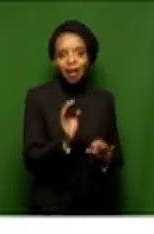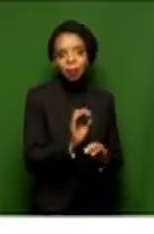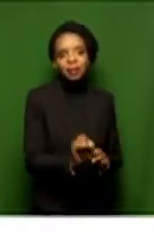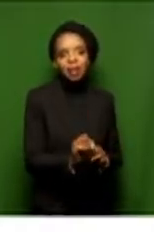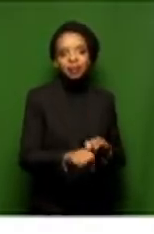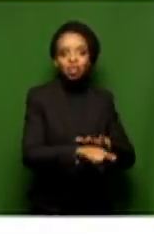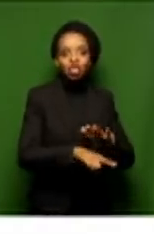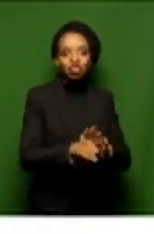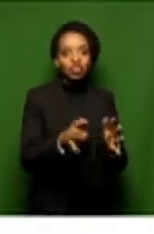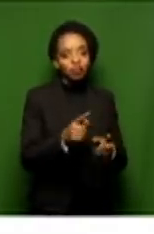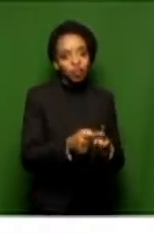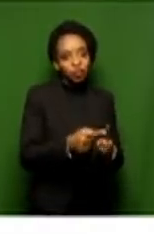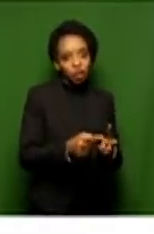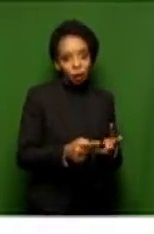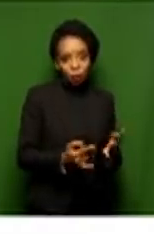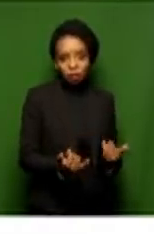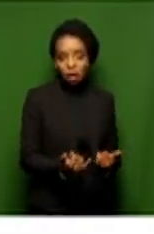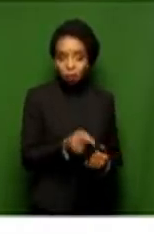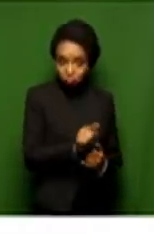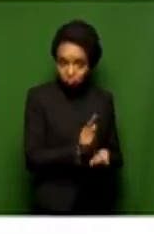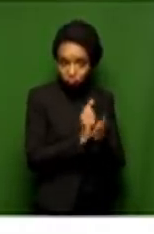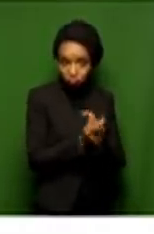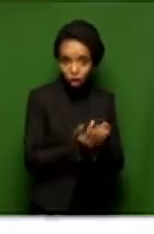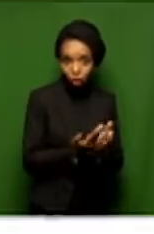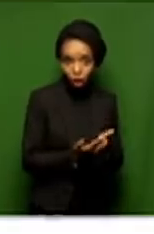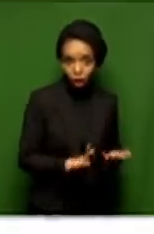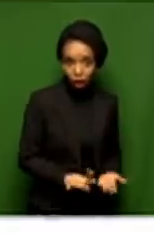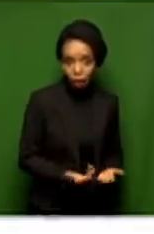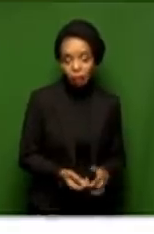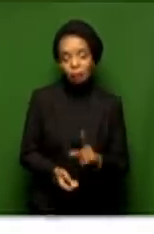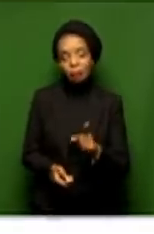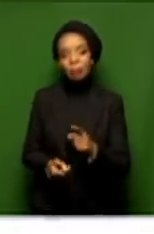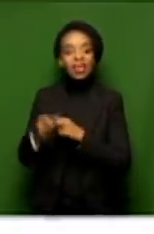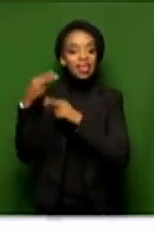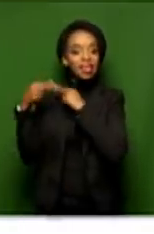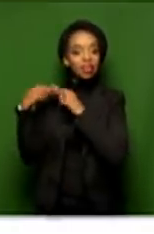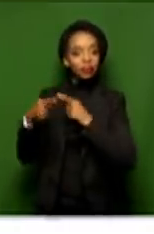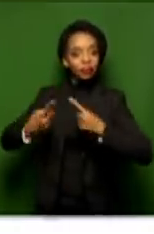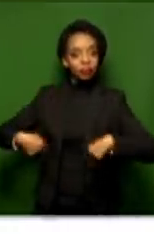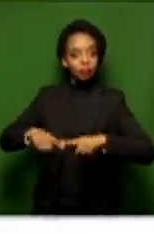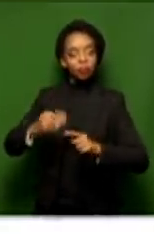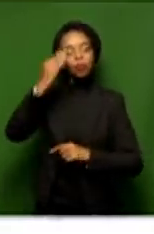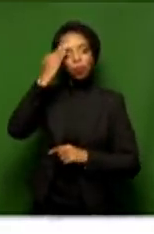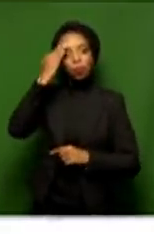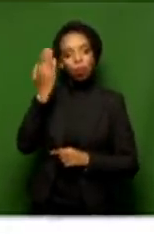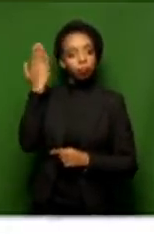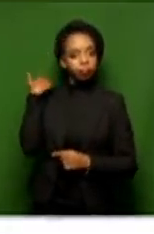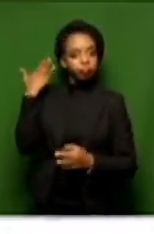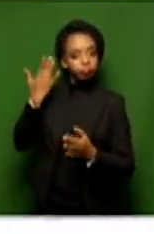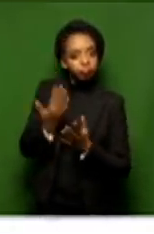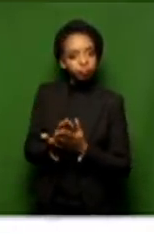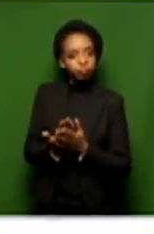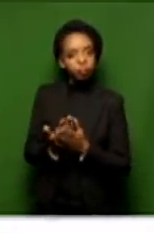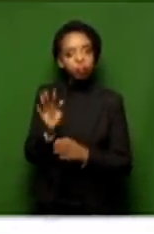likely is that number to change? So from history, we know that at about 5 to 10%,